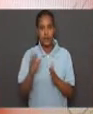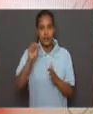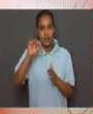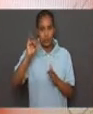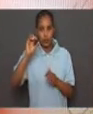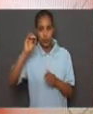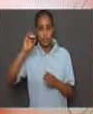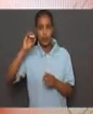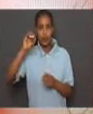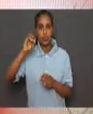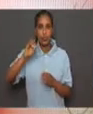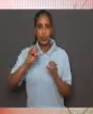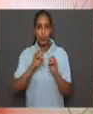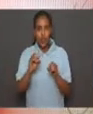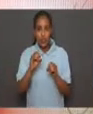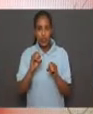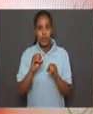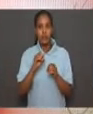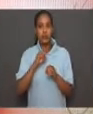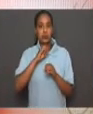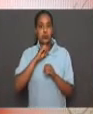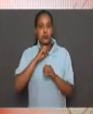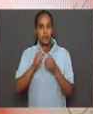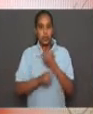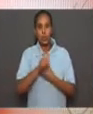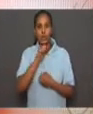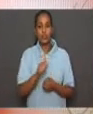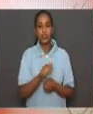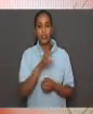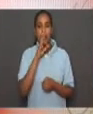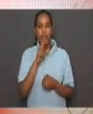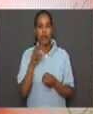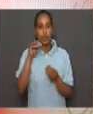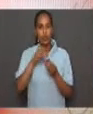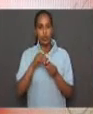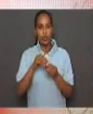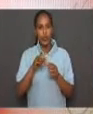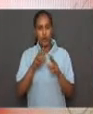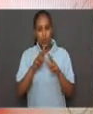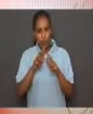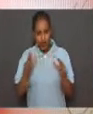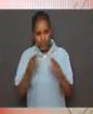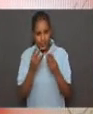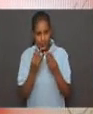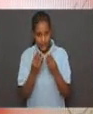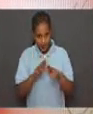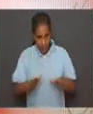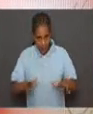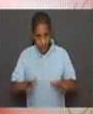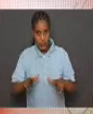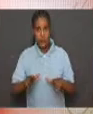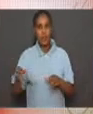Silicone polymers are non-toxic. They are also quite stable in heat,